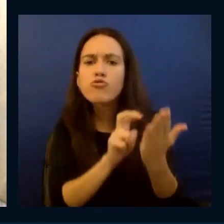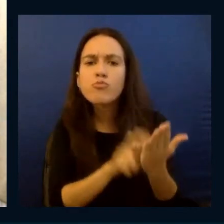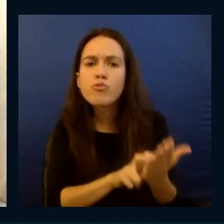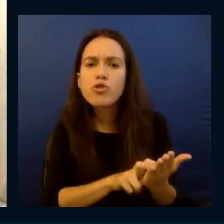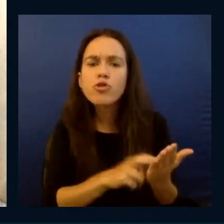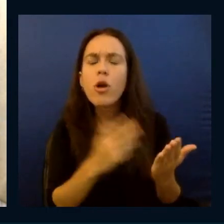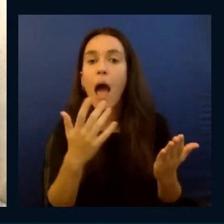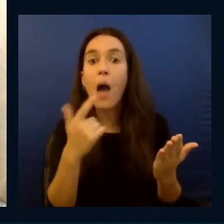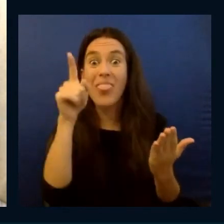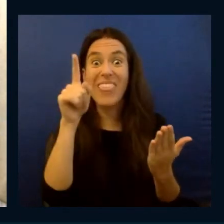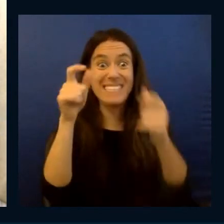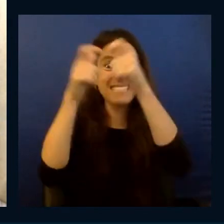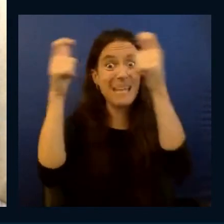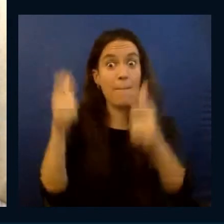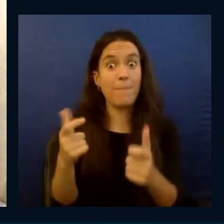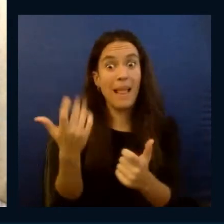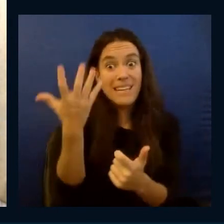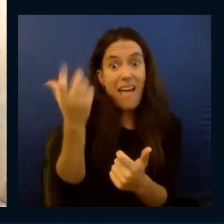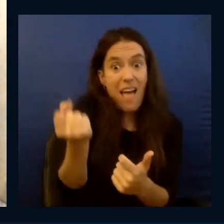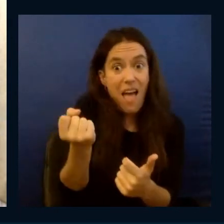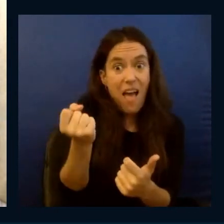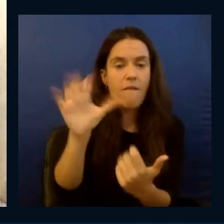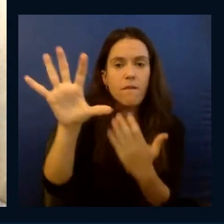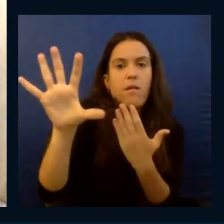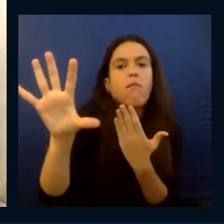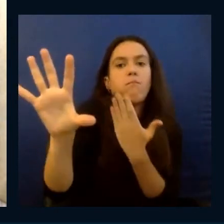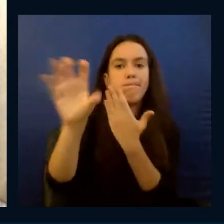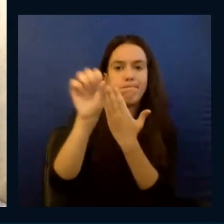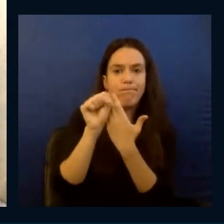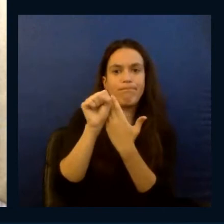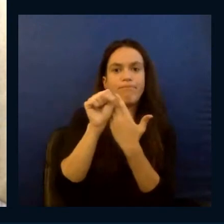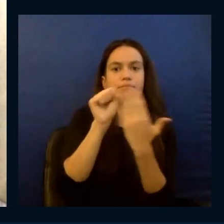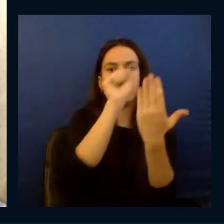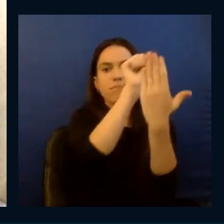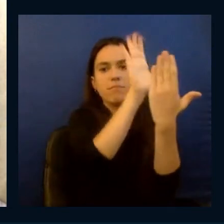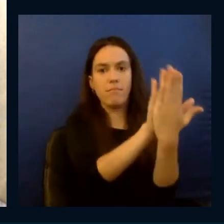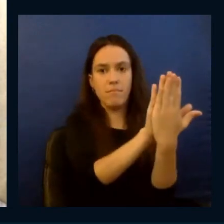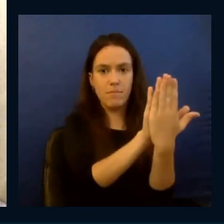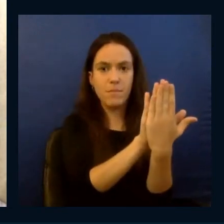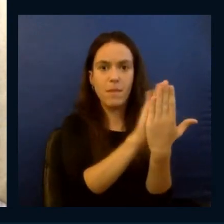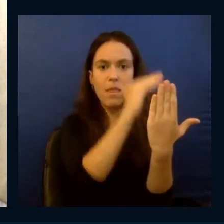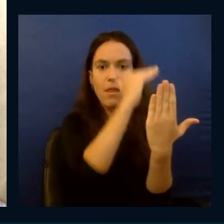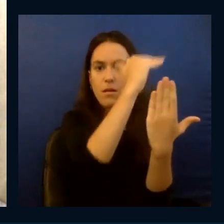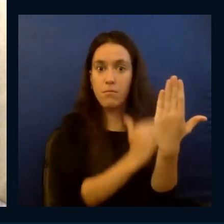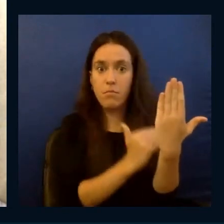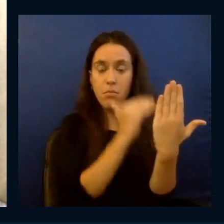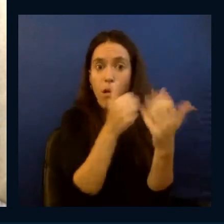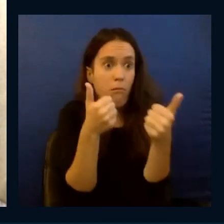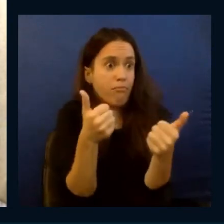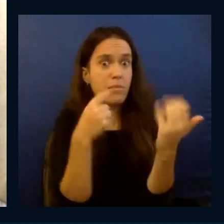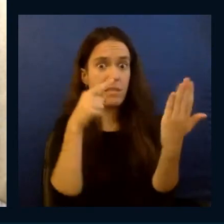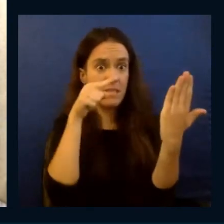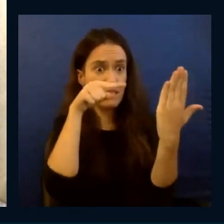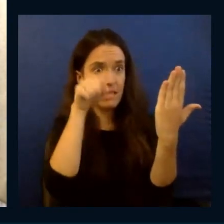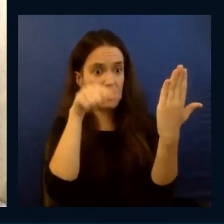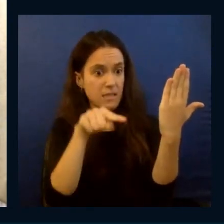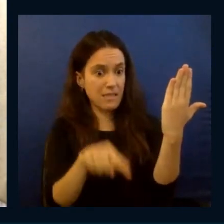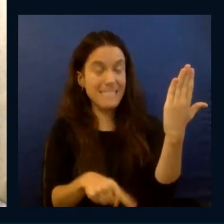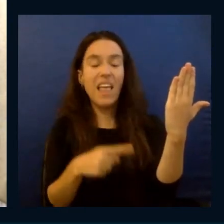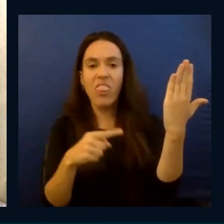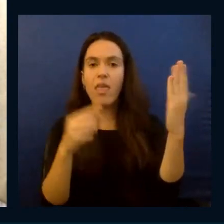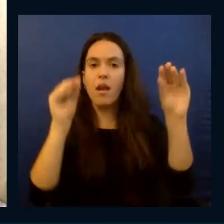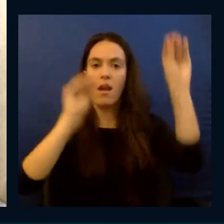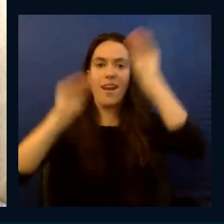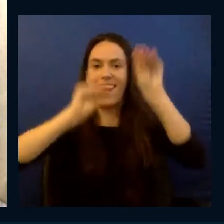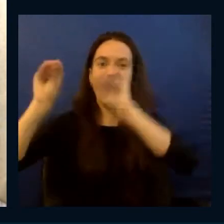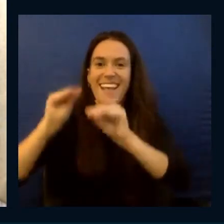those templates and harden those and make sure, yeah, this is our master. We're good to go with this. You do all the checks on it and then redeploy it. And that's how you